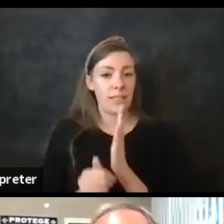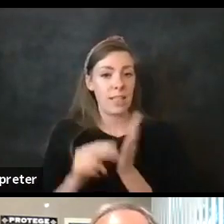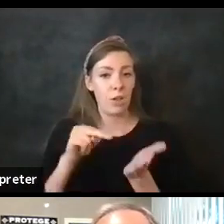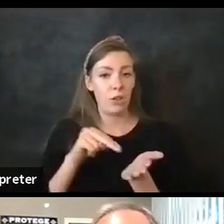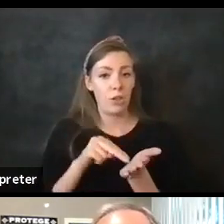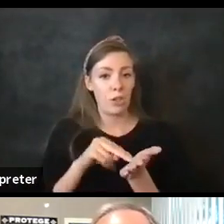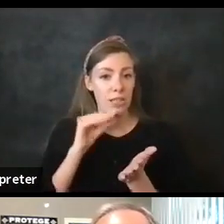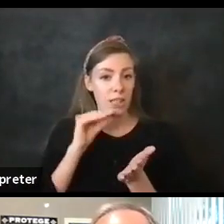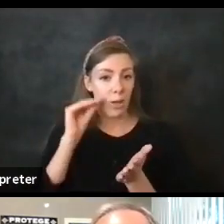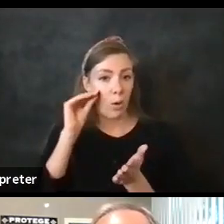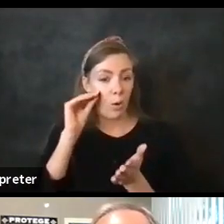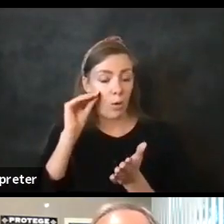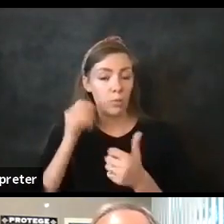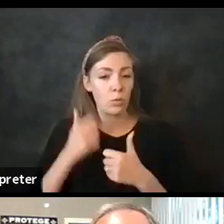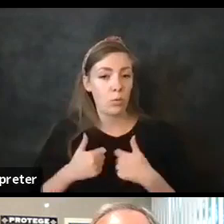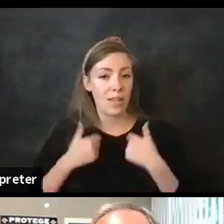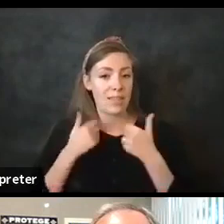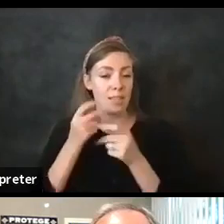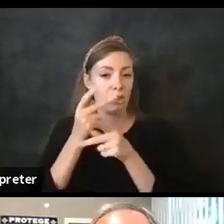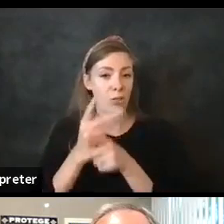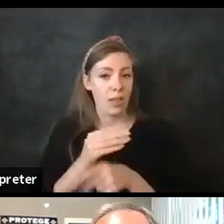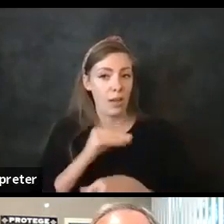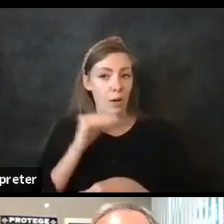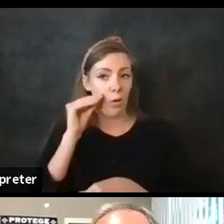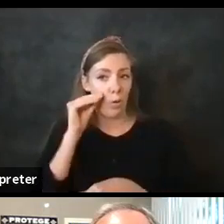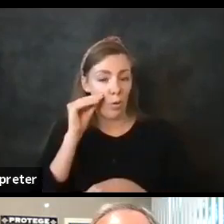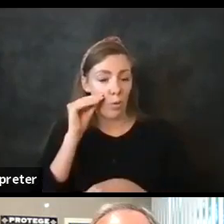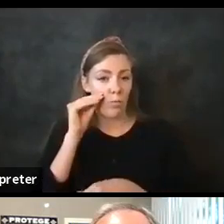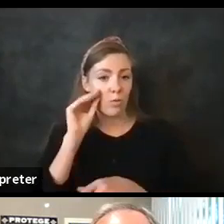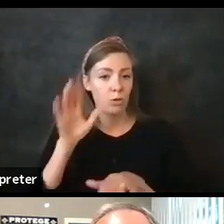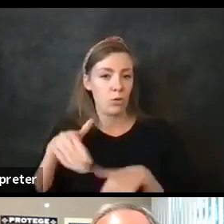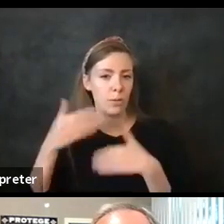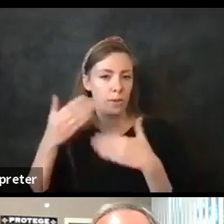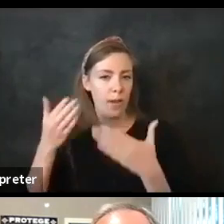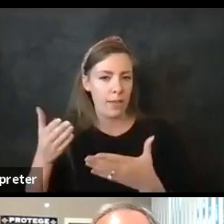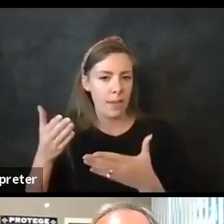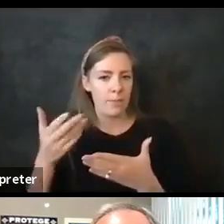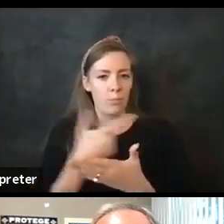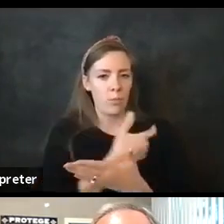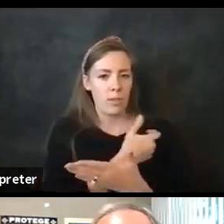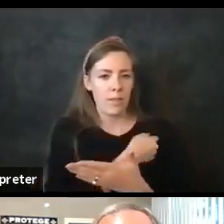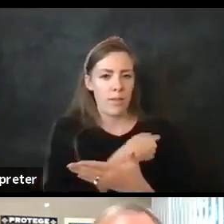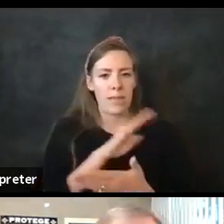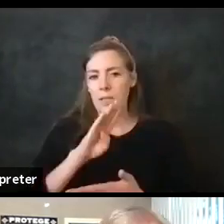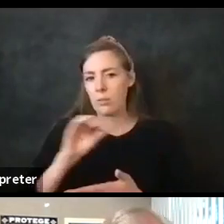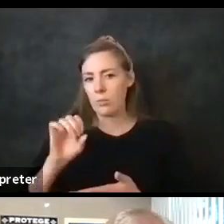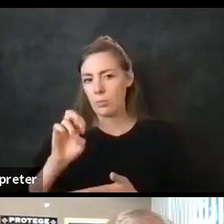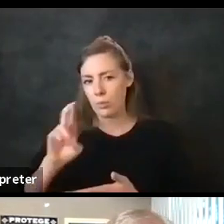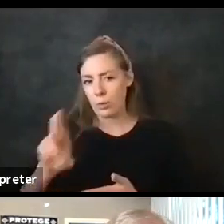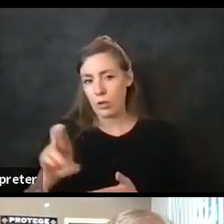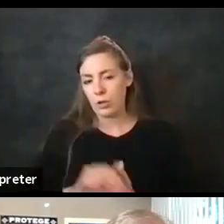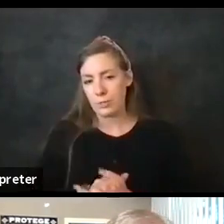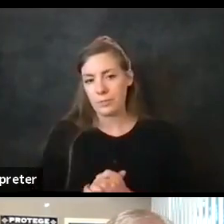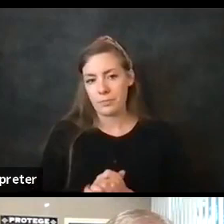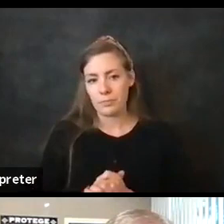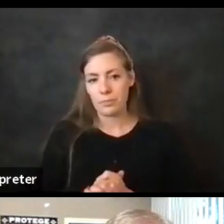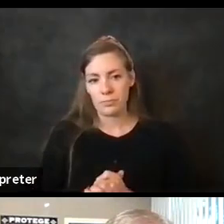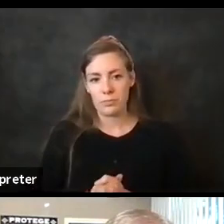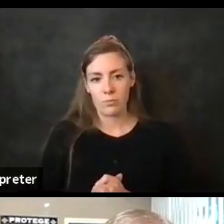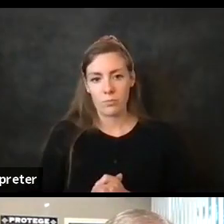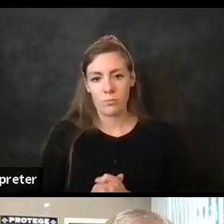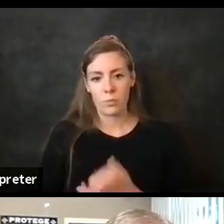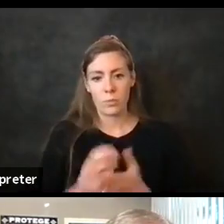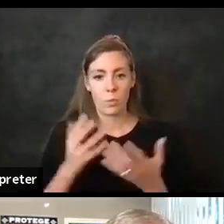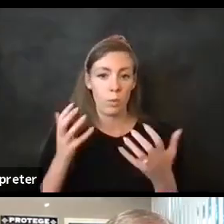care facilities for the elderly, and anybody else in our community in those groups to either get their booster